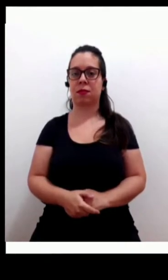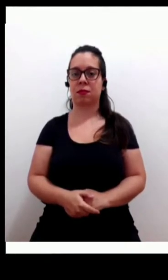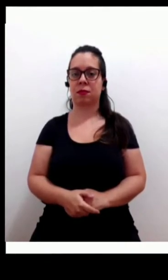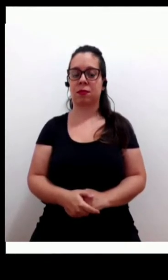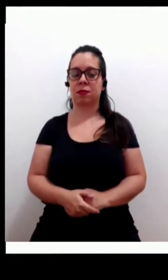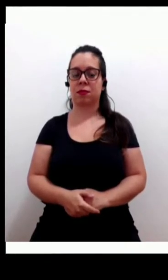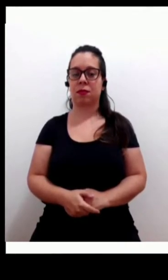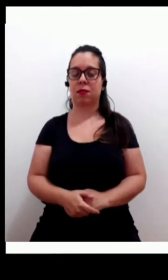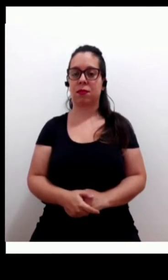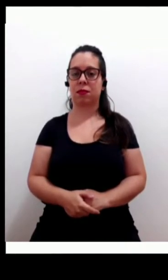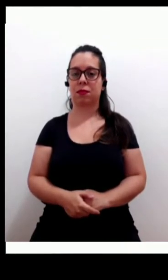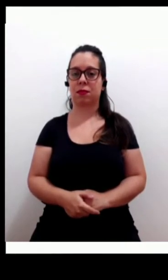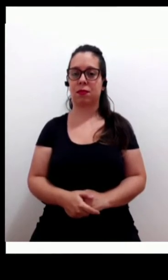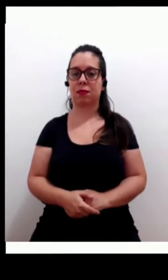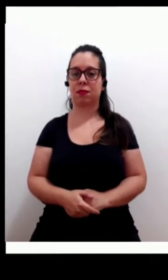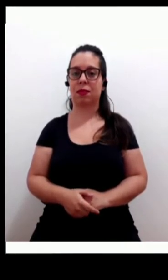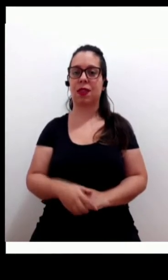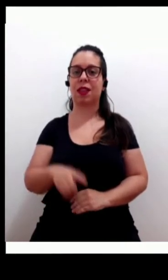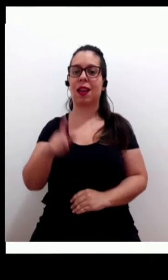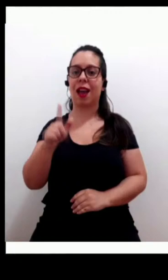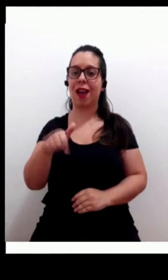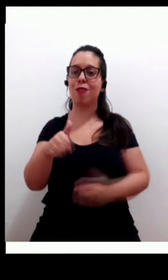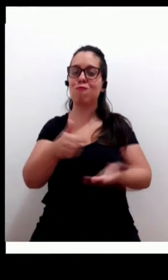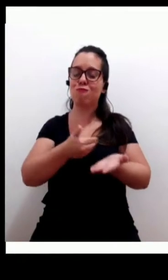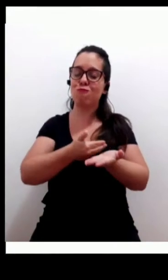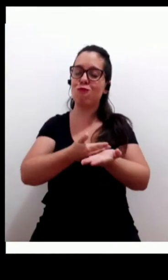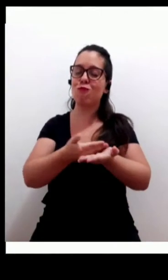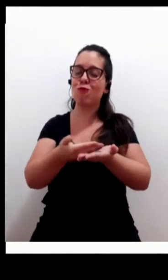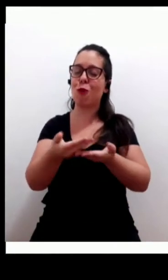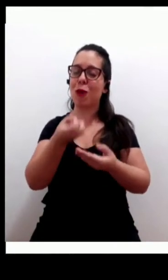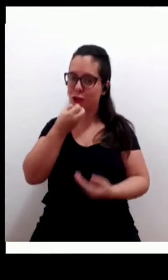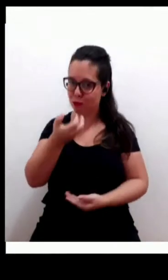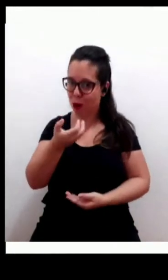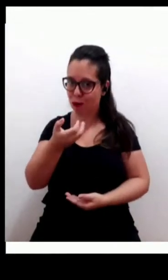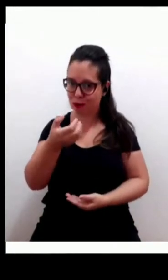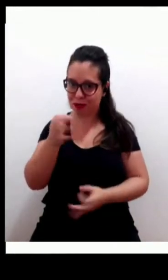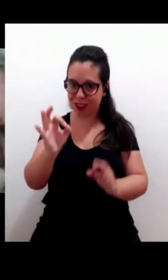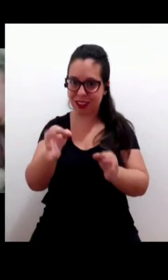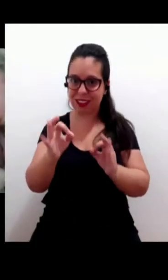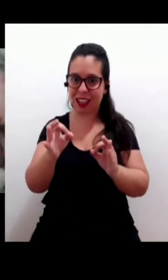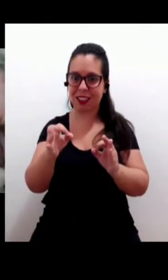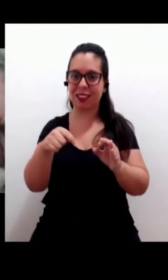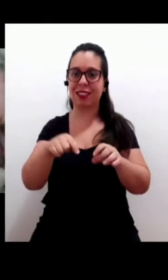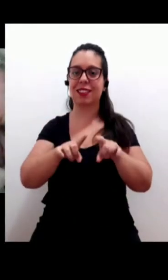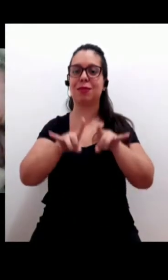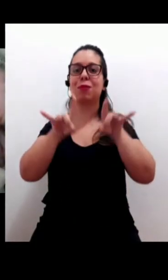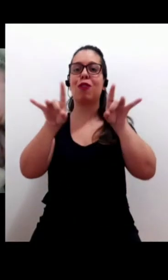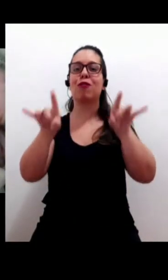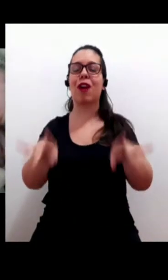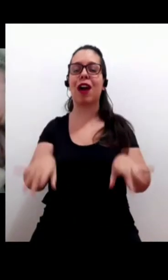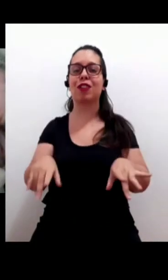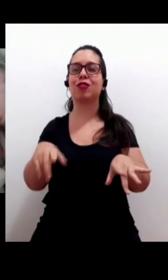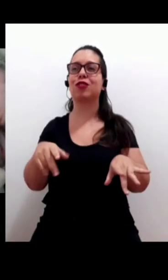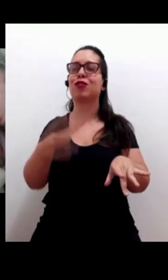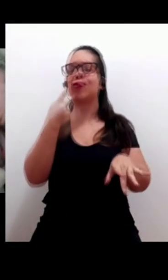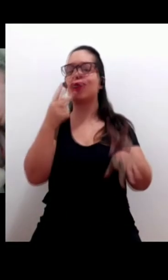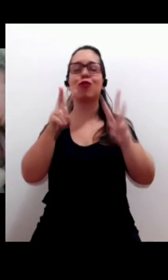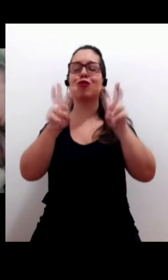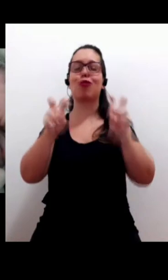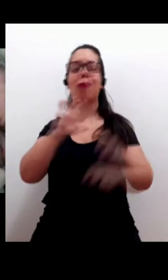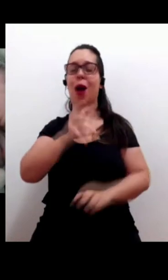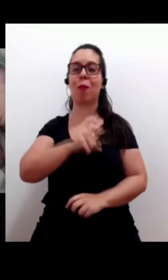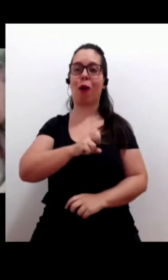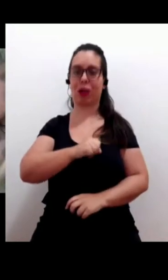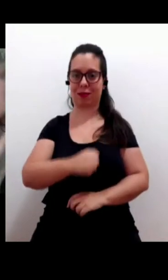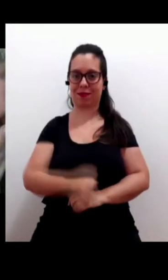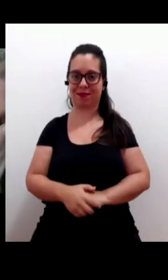That's a good starting point, isn't it? What that wee Belfast man said about love. Mark, this is the